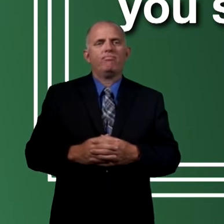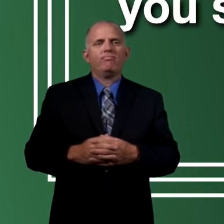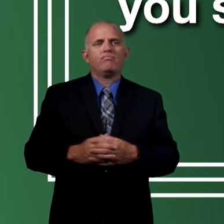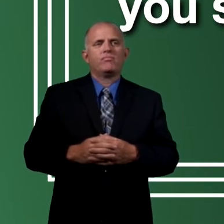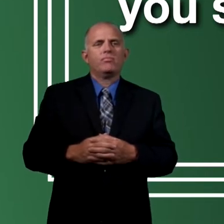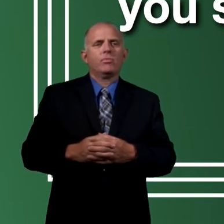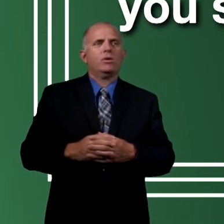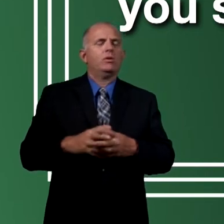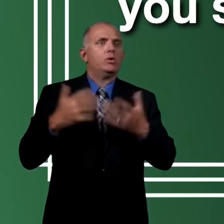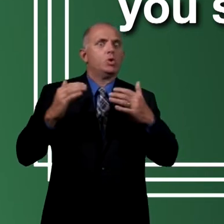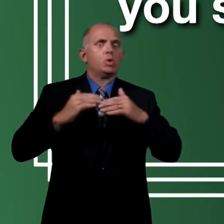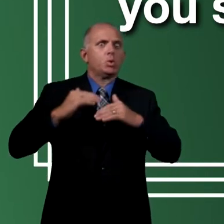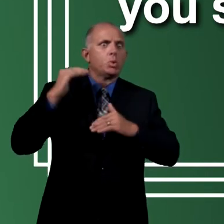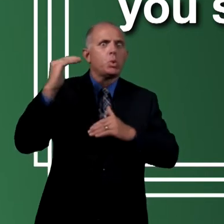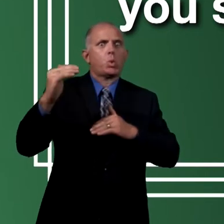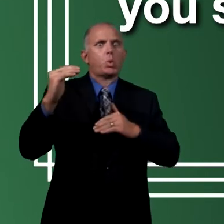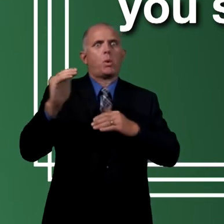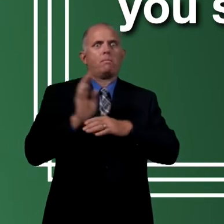busy,